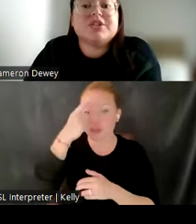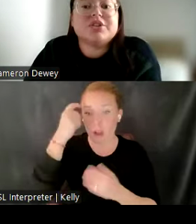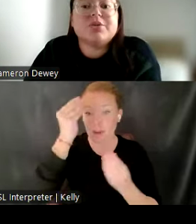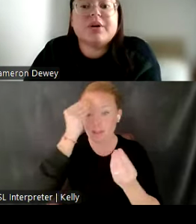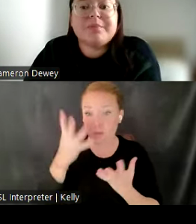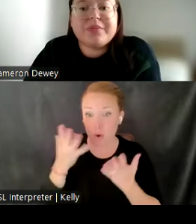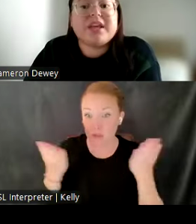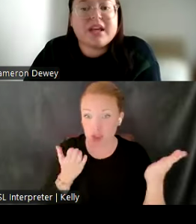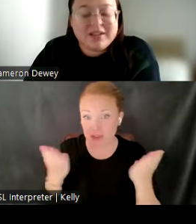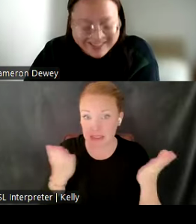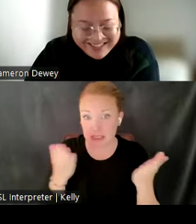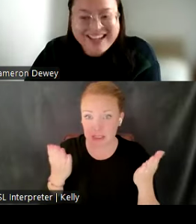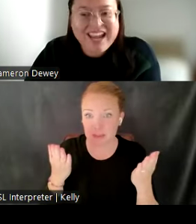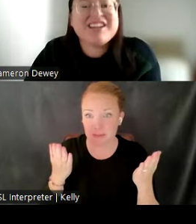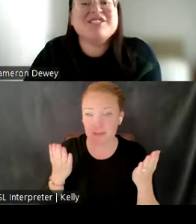they can